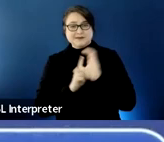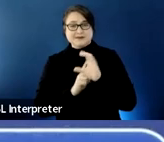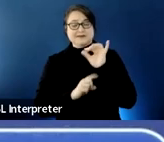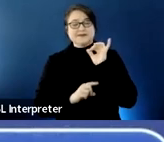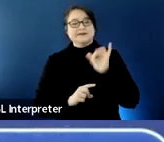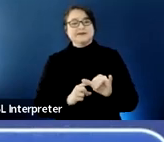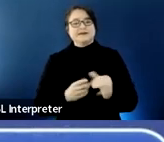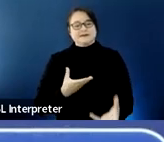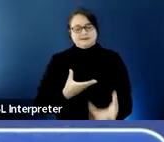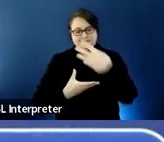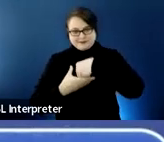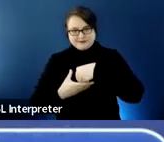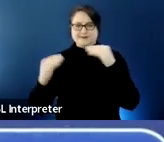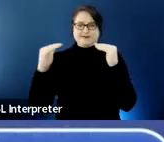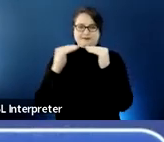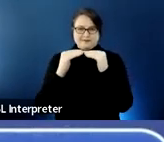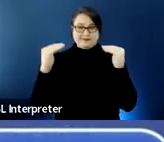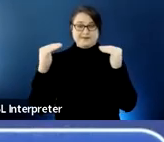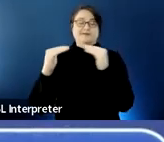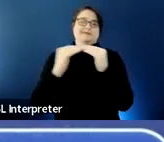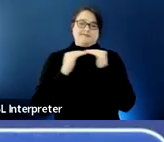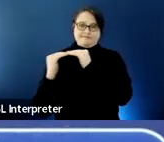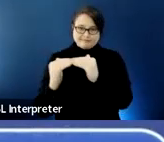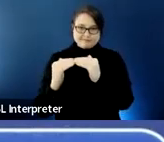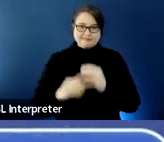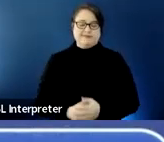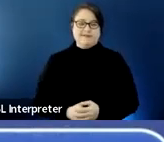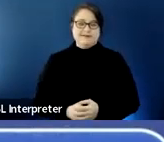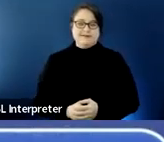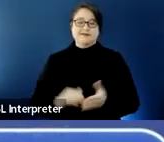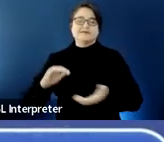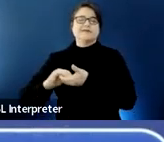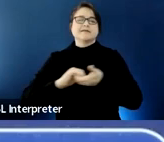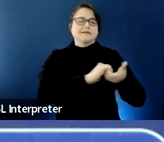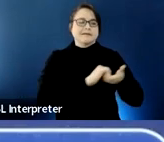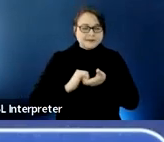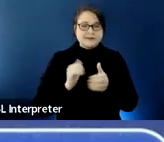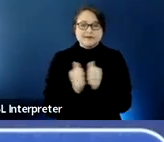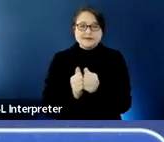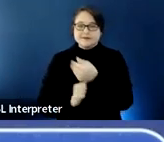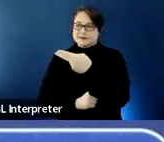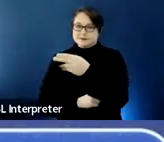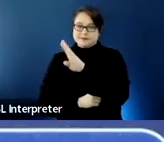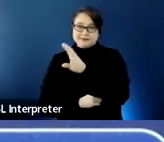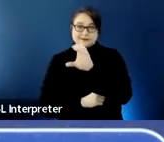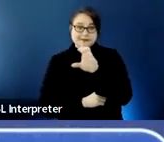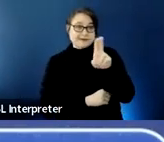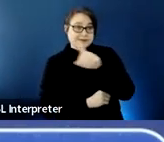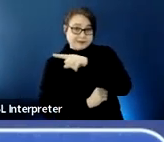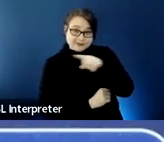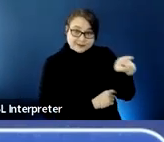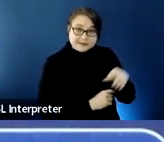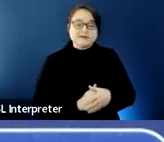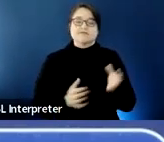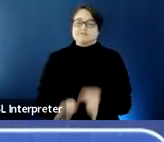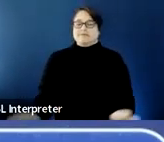inclusion, fairness, and equity. Partnership with HBCUs has never been more important, as the public health workforce